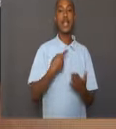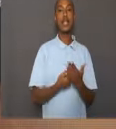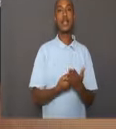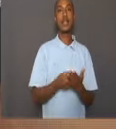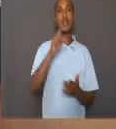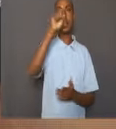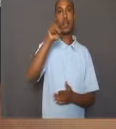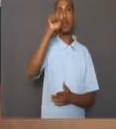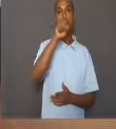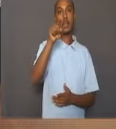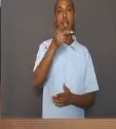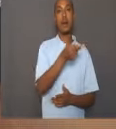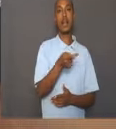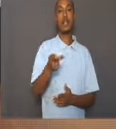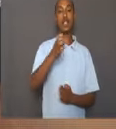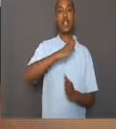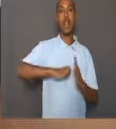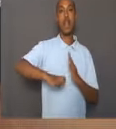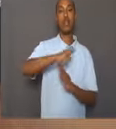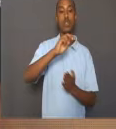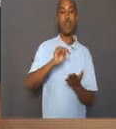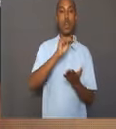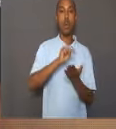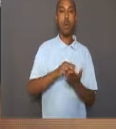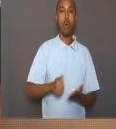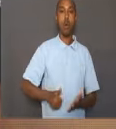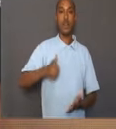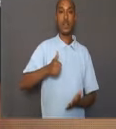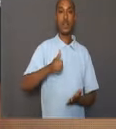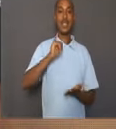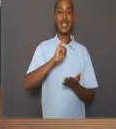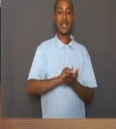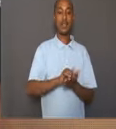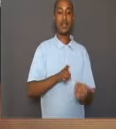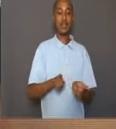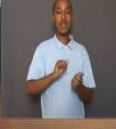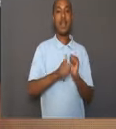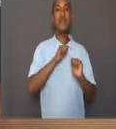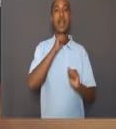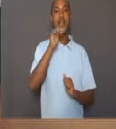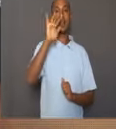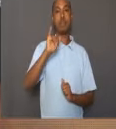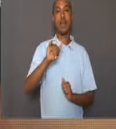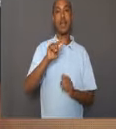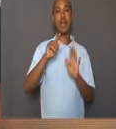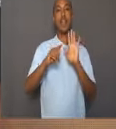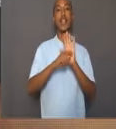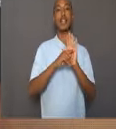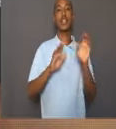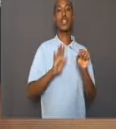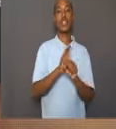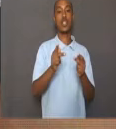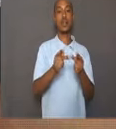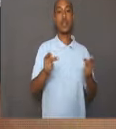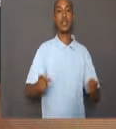are electrons of a nuclear origin that are deflected by negatively charged plates.